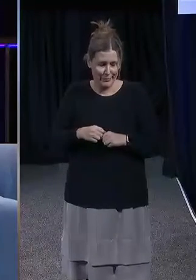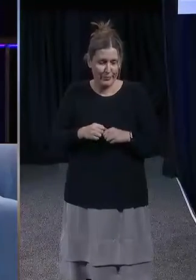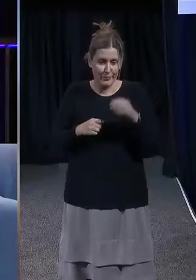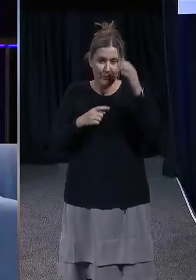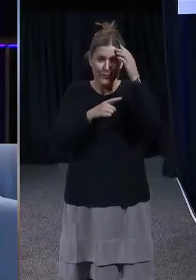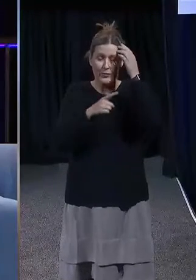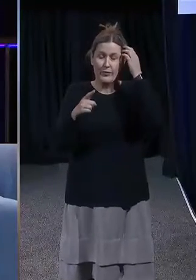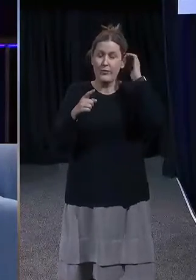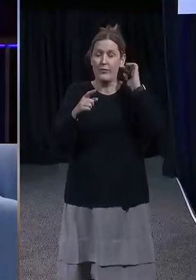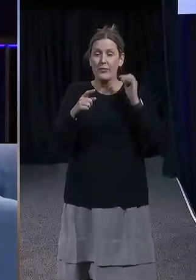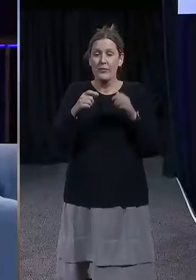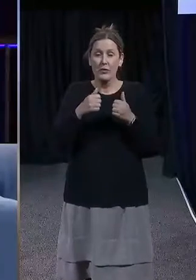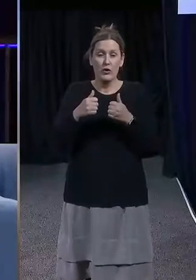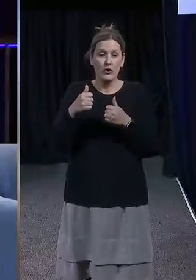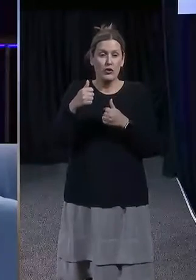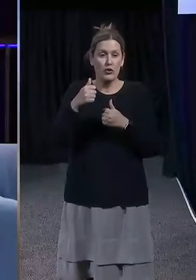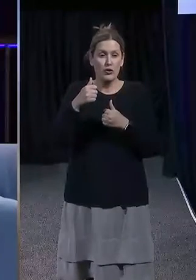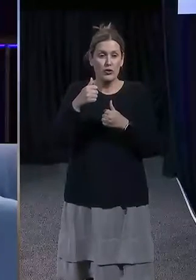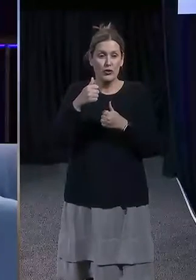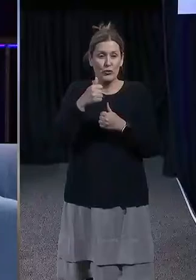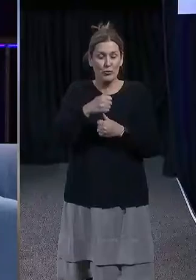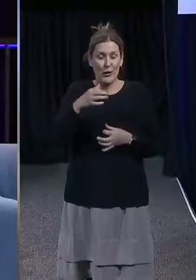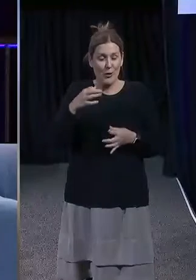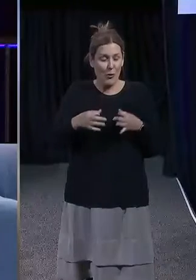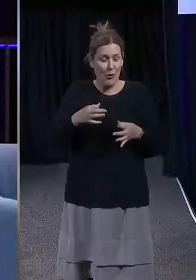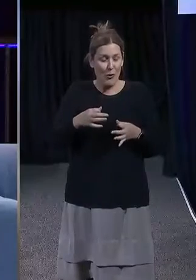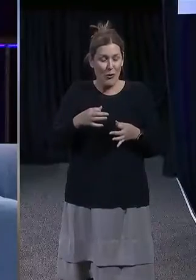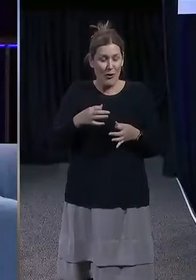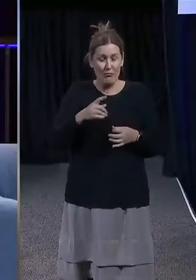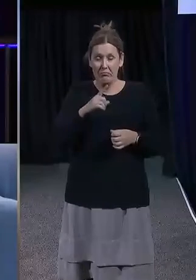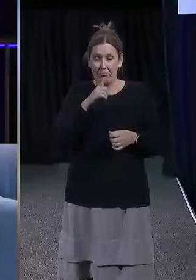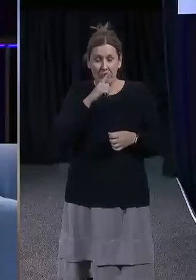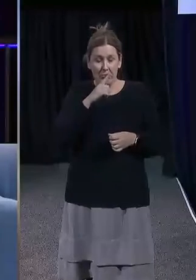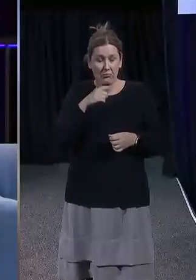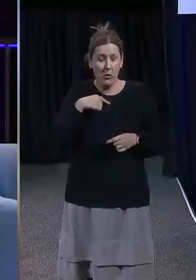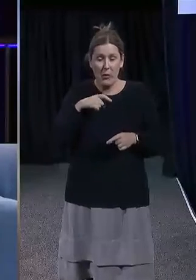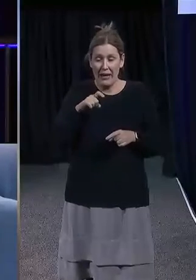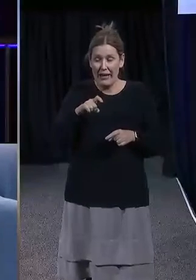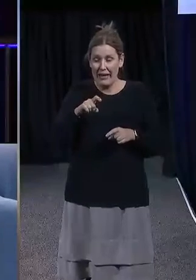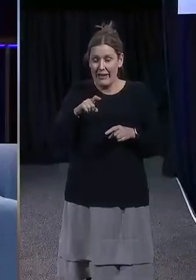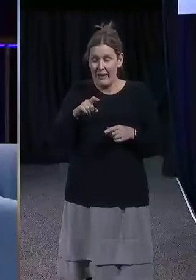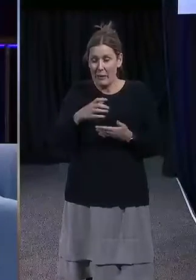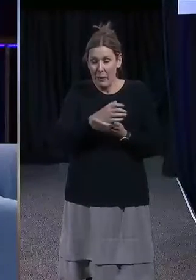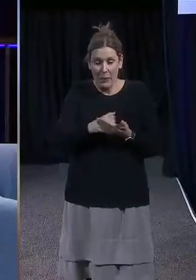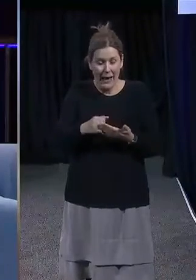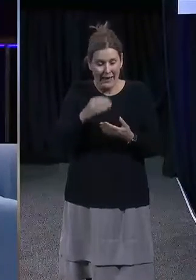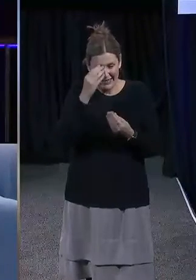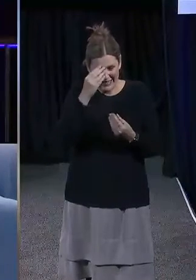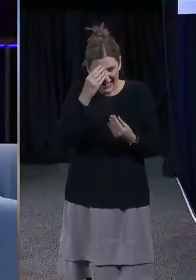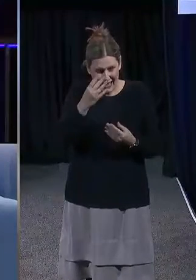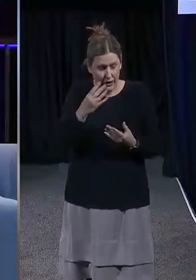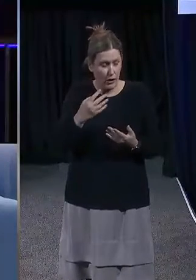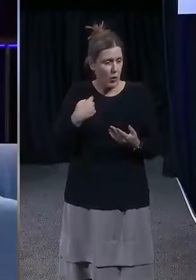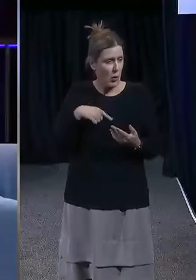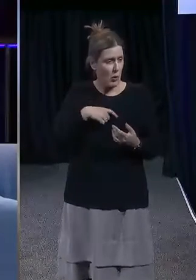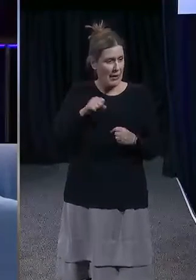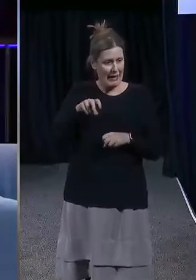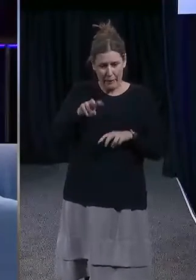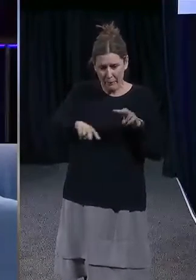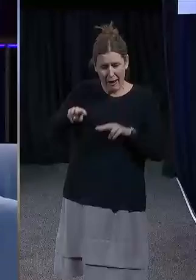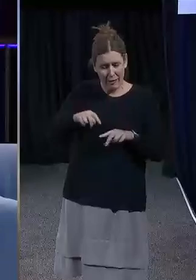we can't collect data. It did not say that we cannot monitor. And